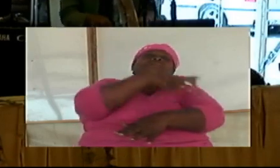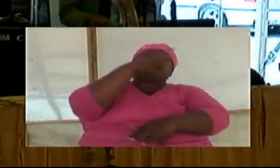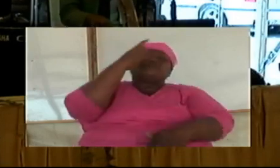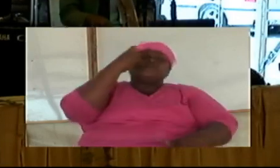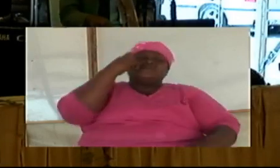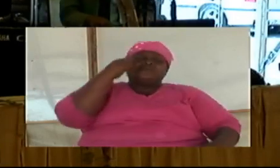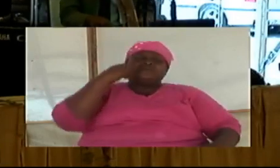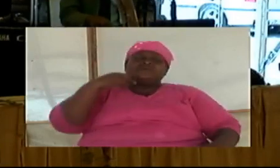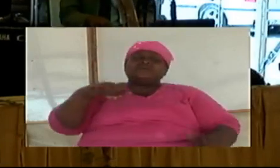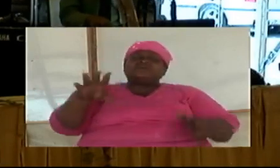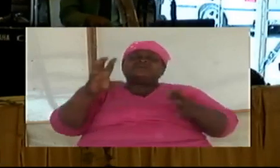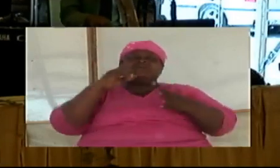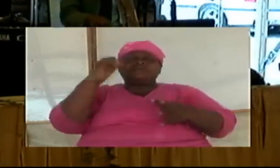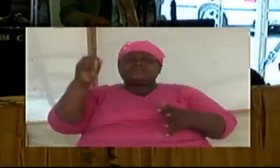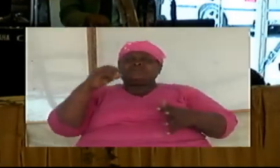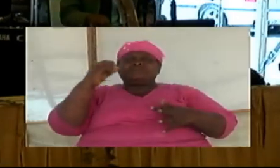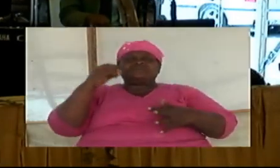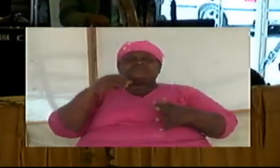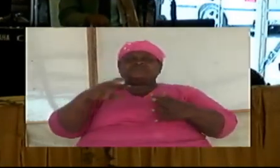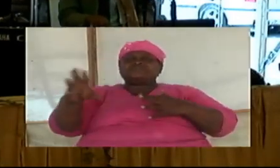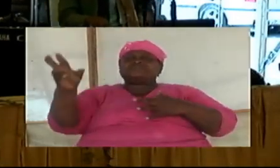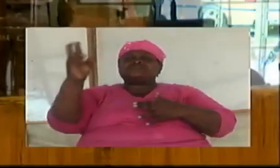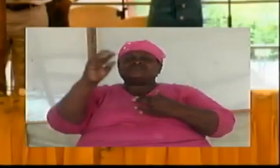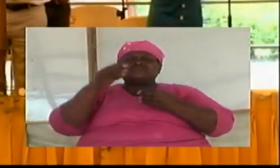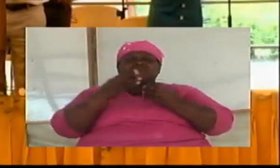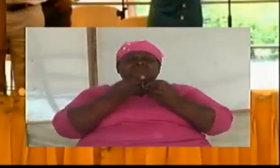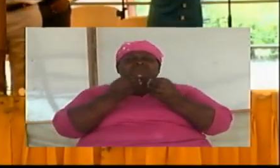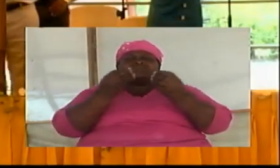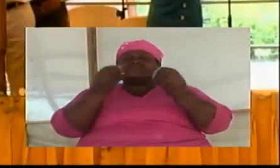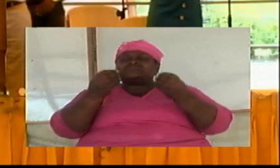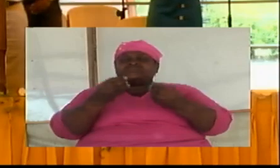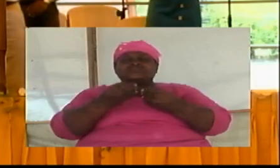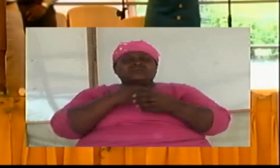power. Oh, it suits